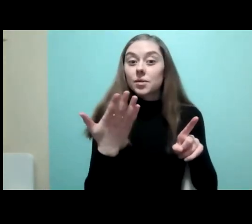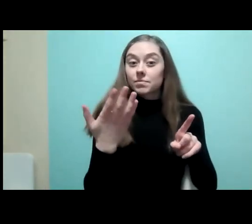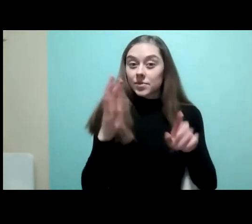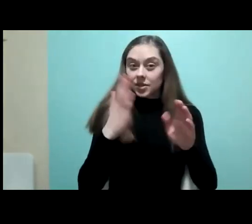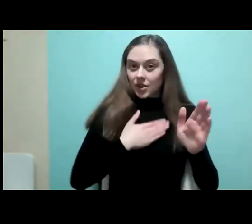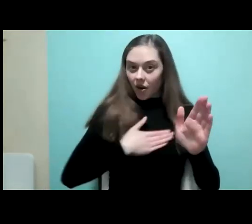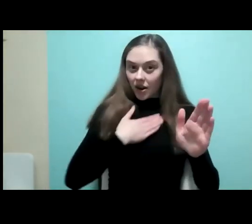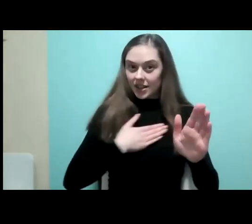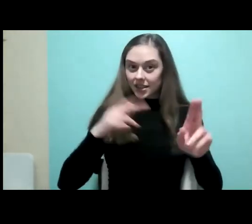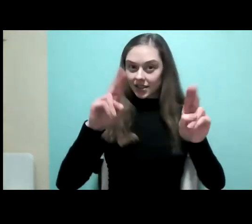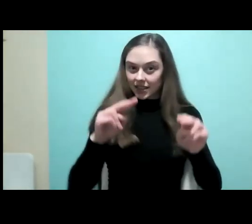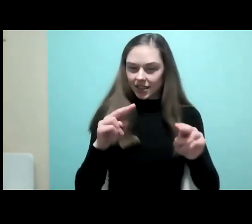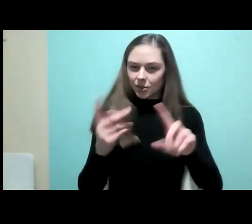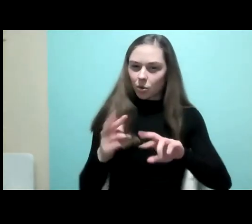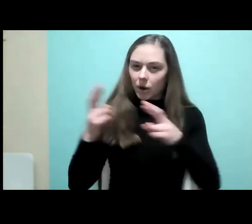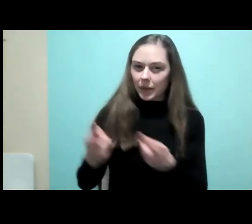Mhm.